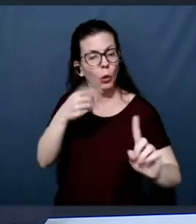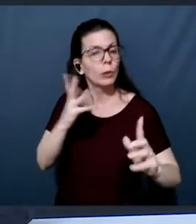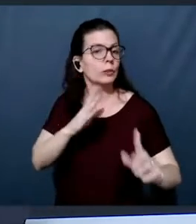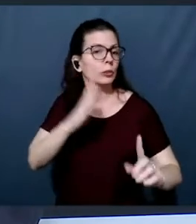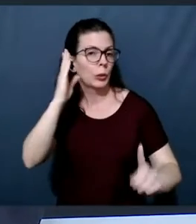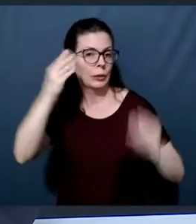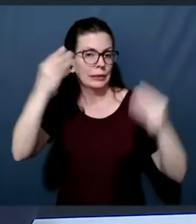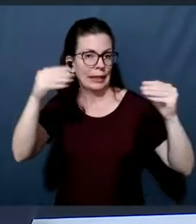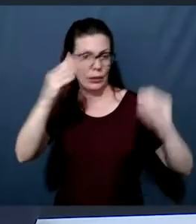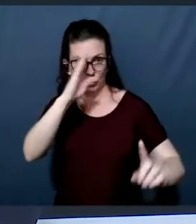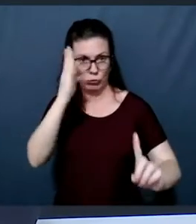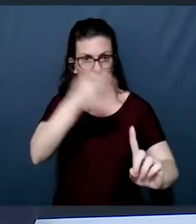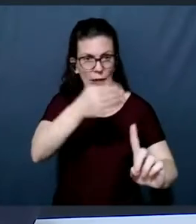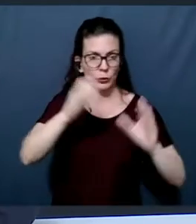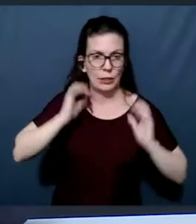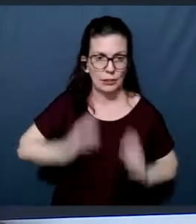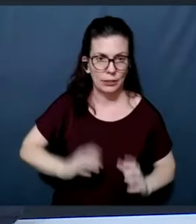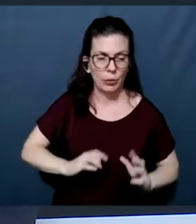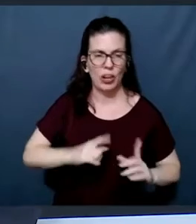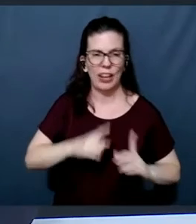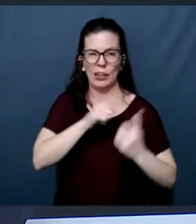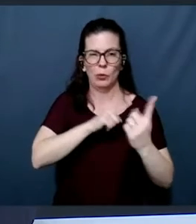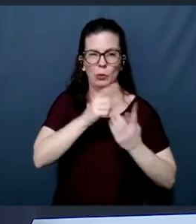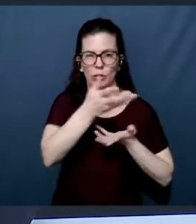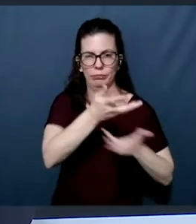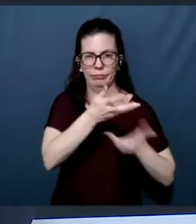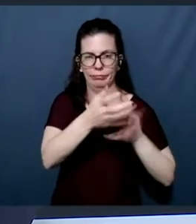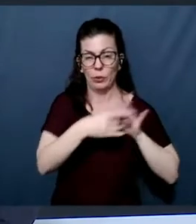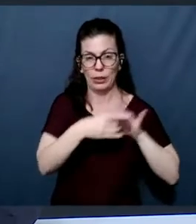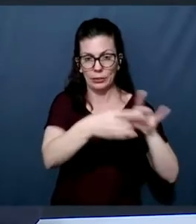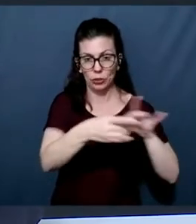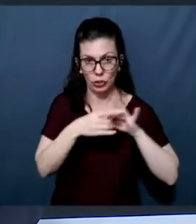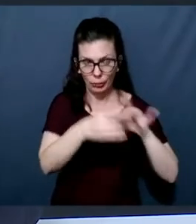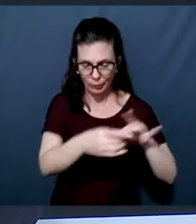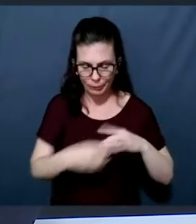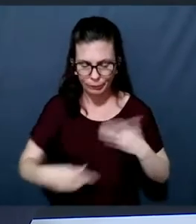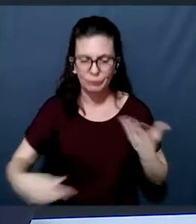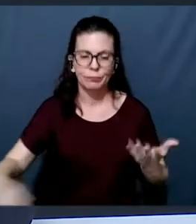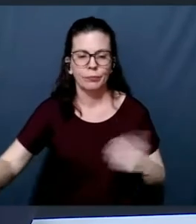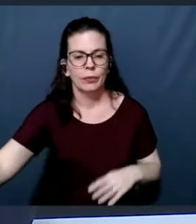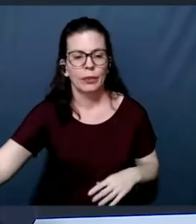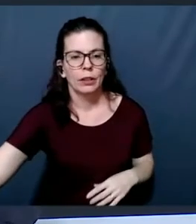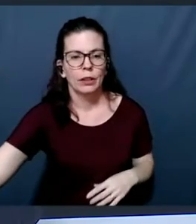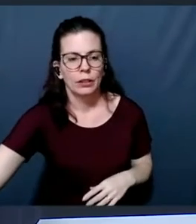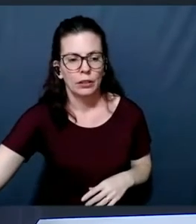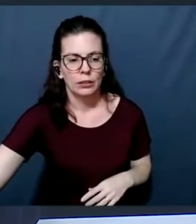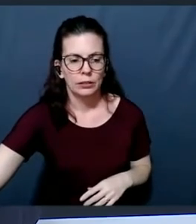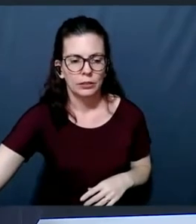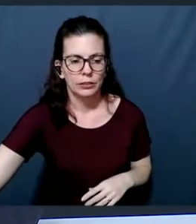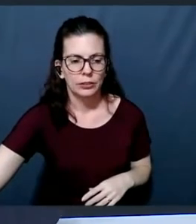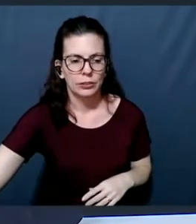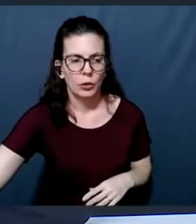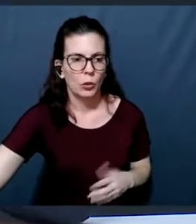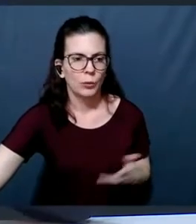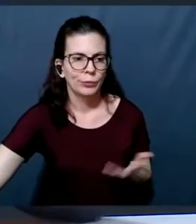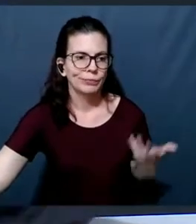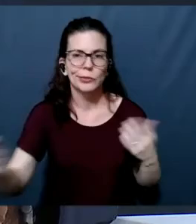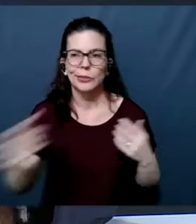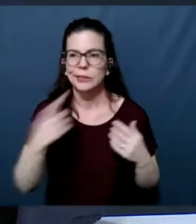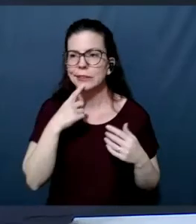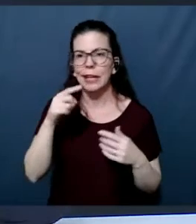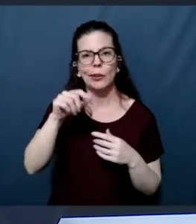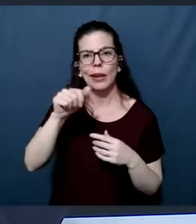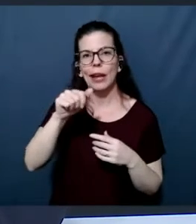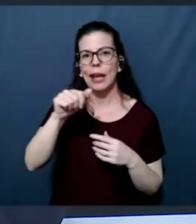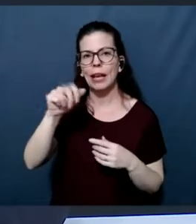and build that one-to-one relationship. So imagine you are a CPG brand like AB InBev. You have lots